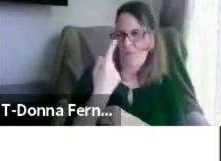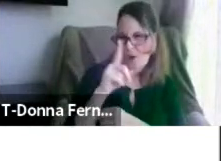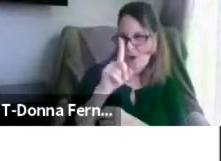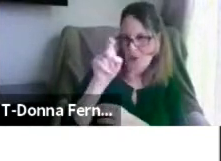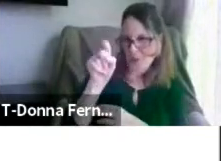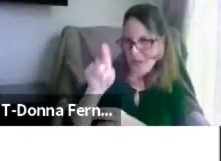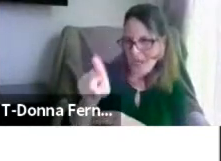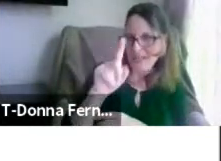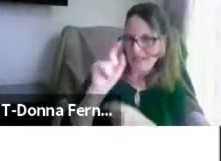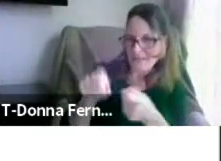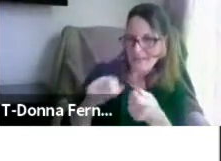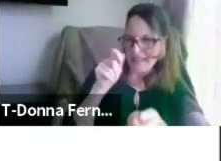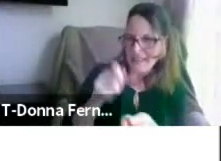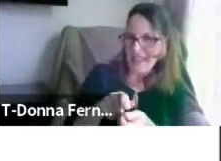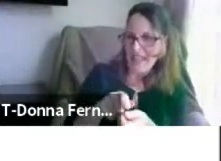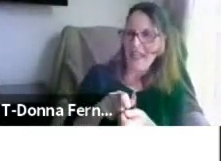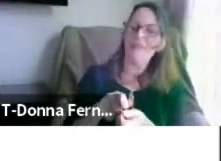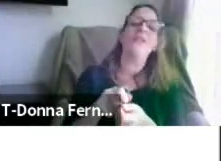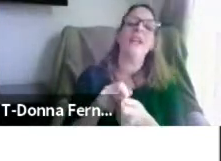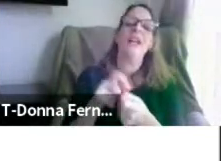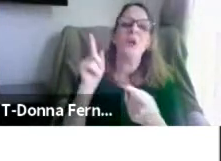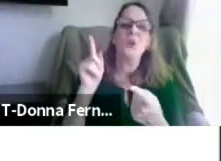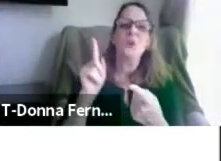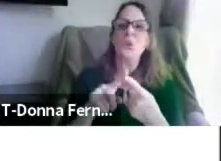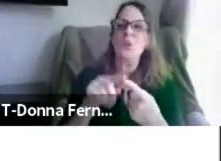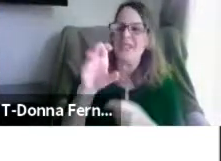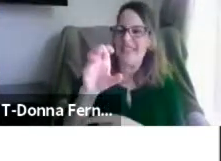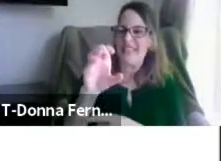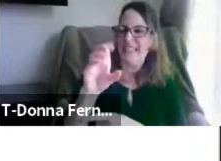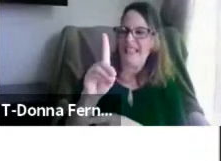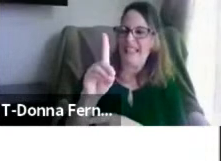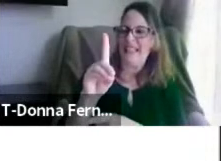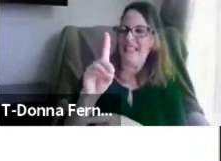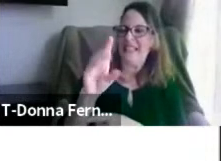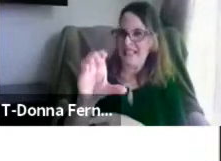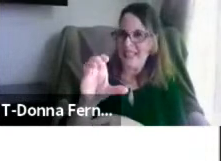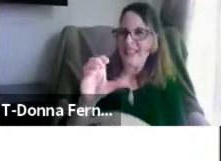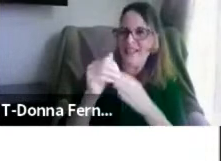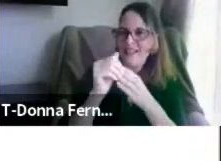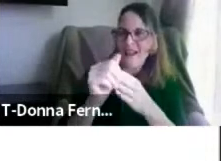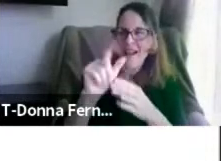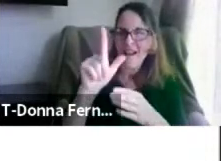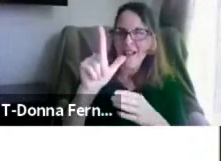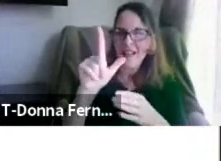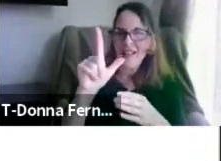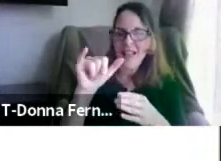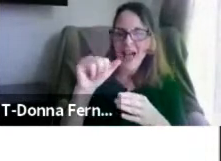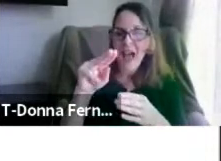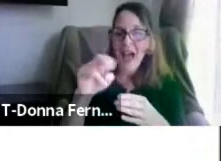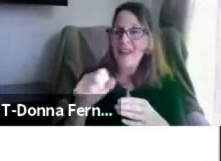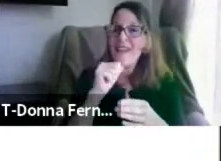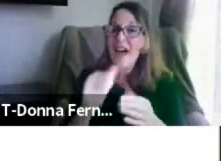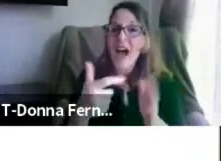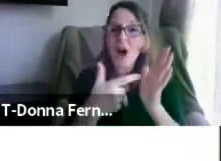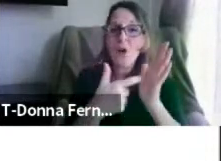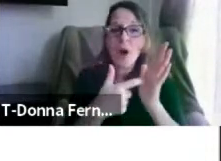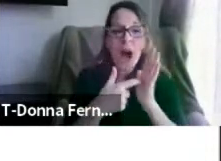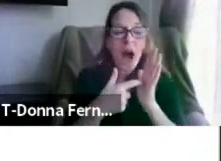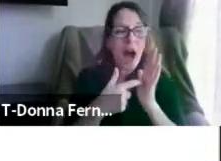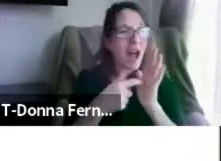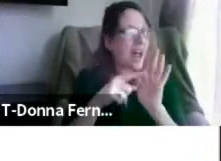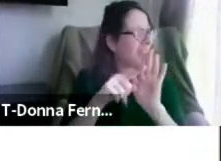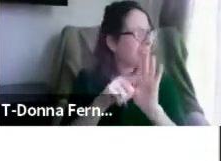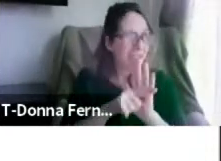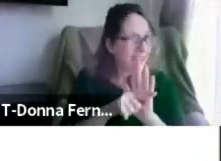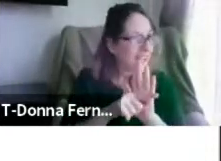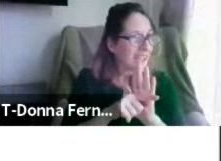specific to the CDC guideline about not requiring a negative